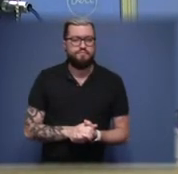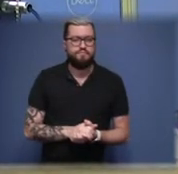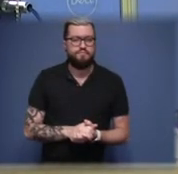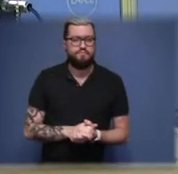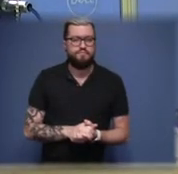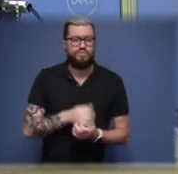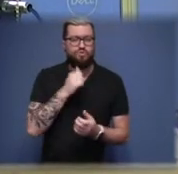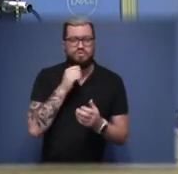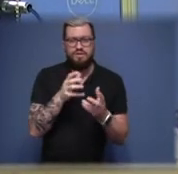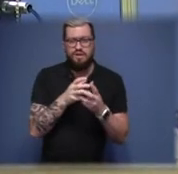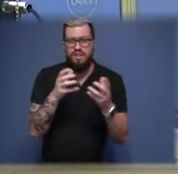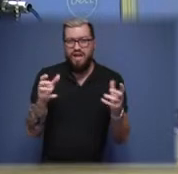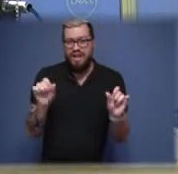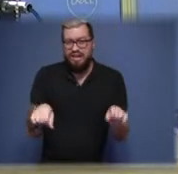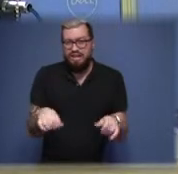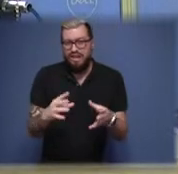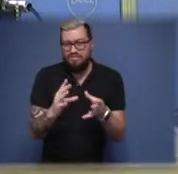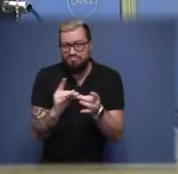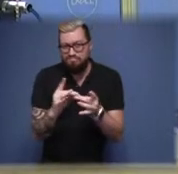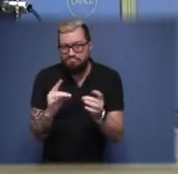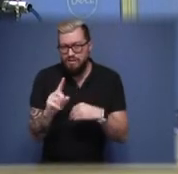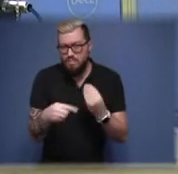There's not a whole lot I can say